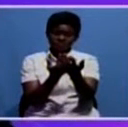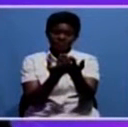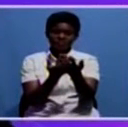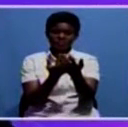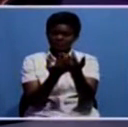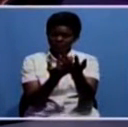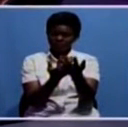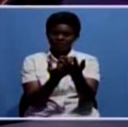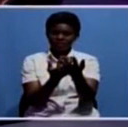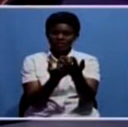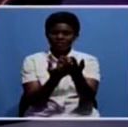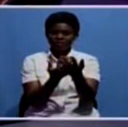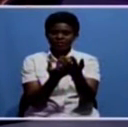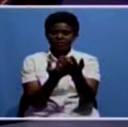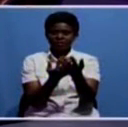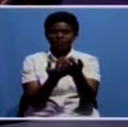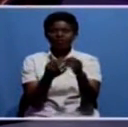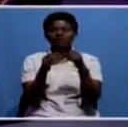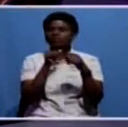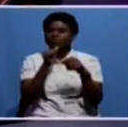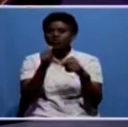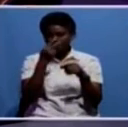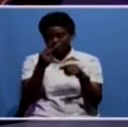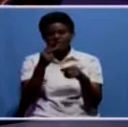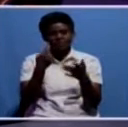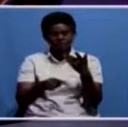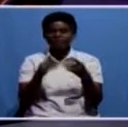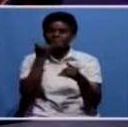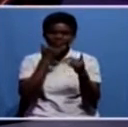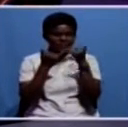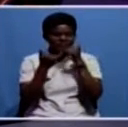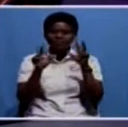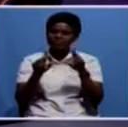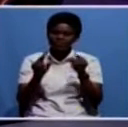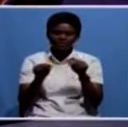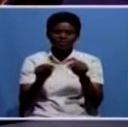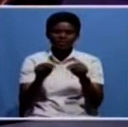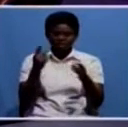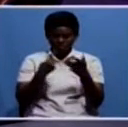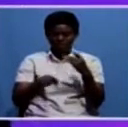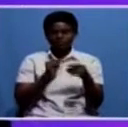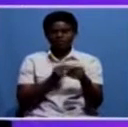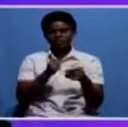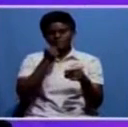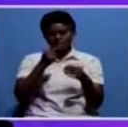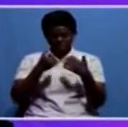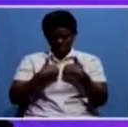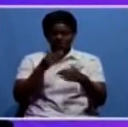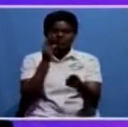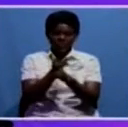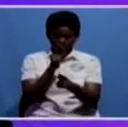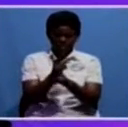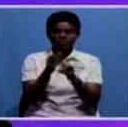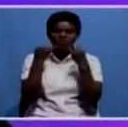they've gathered the information, and they're telling it doesn't mean is that what human beings don't make mistakes. What we are saying is that, yes, they have a right to gather